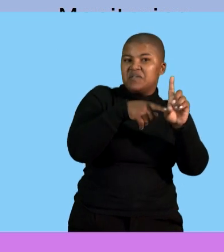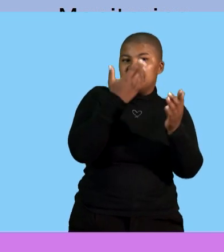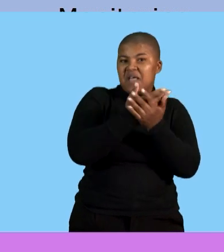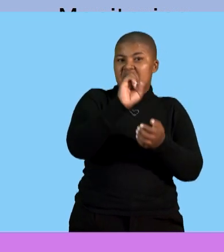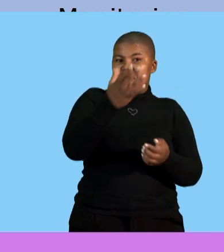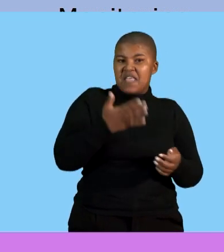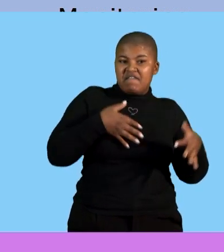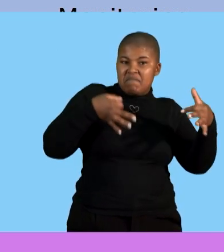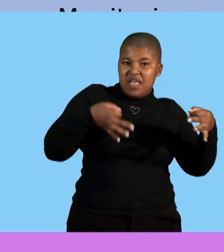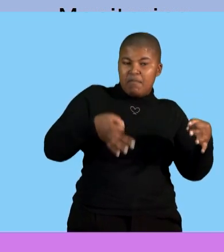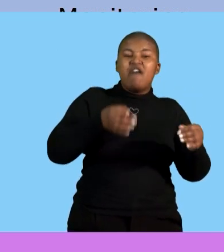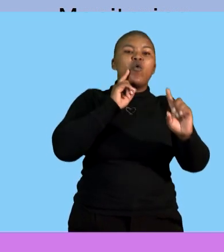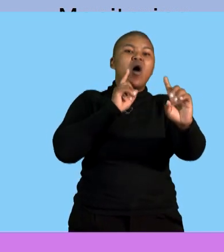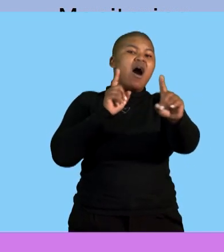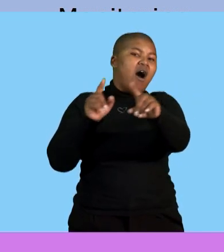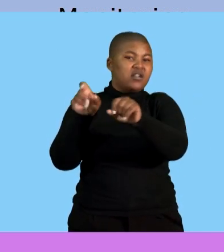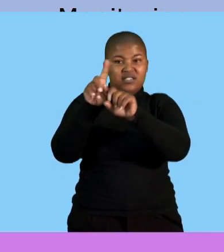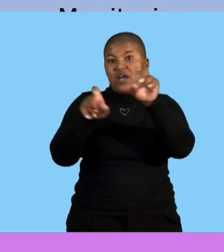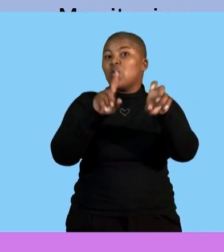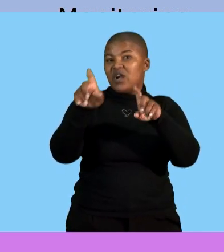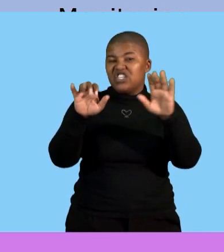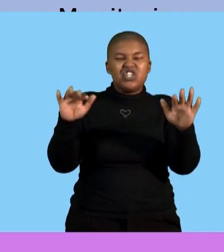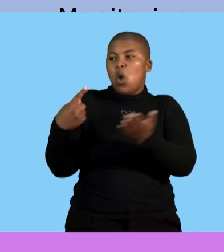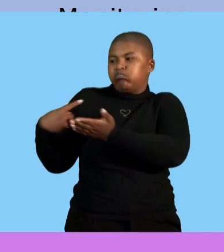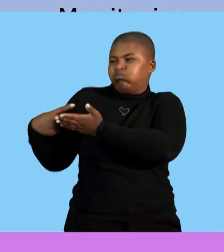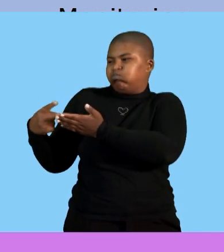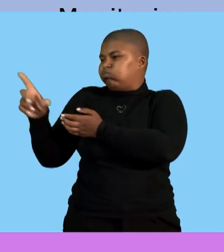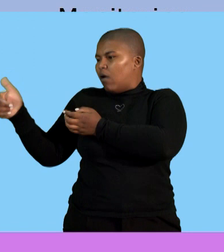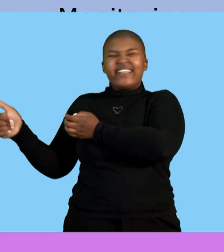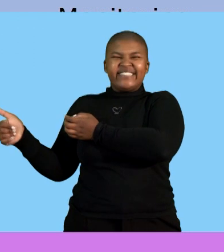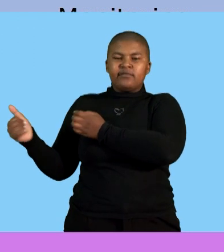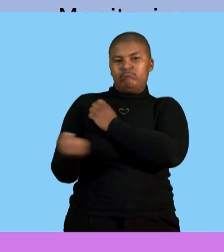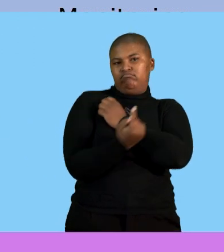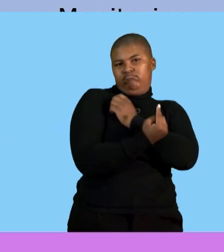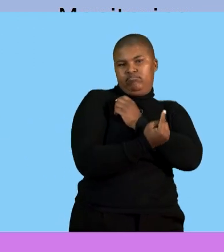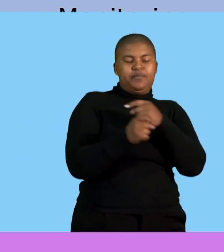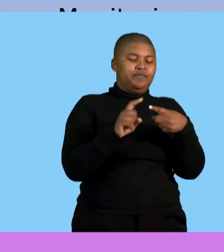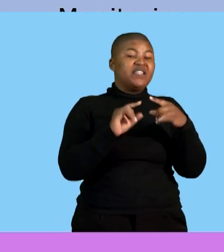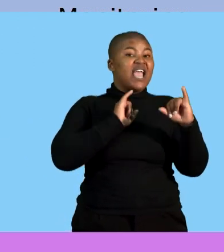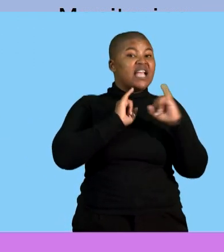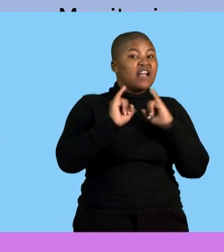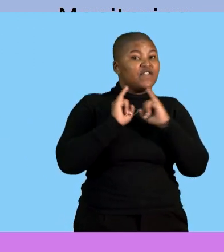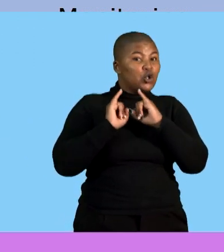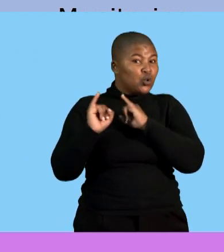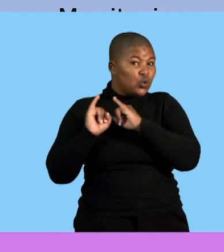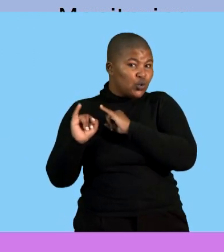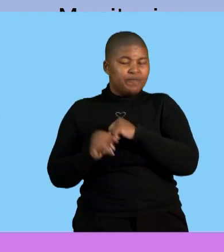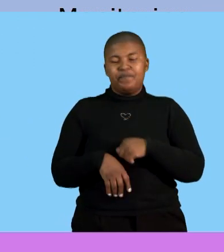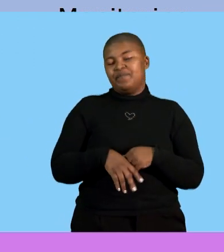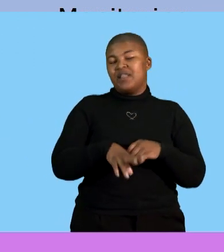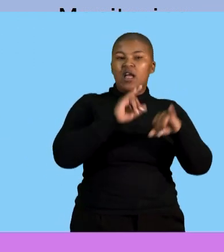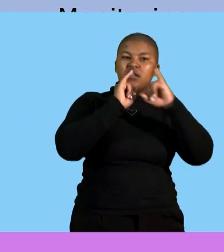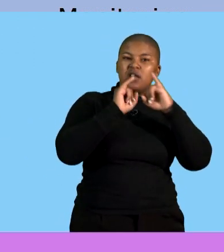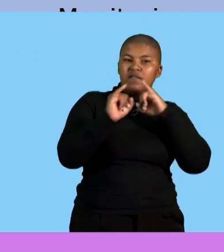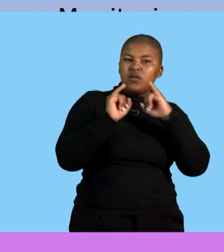answering questions individually and not discussing it with anyone. It could be an interview, they'll be talking. It could